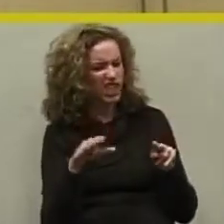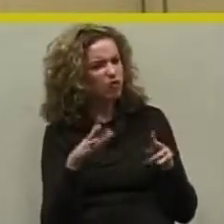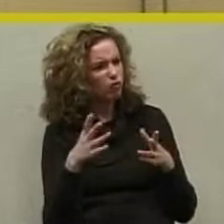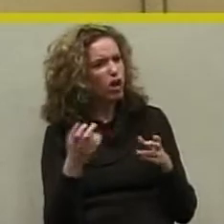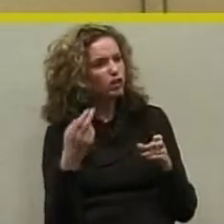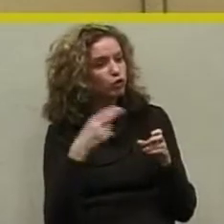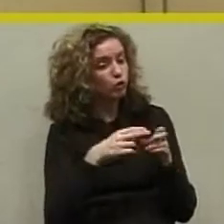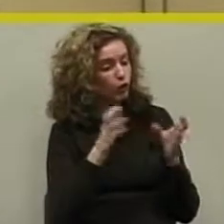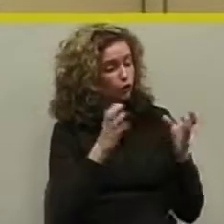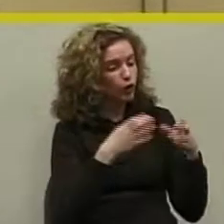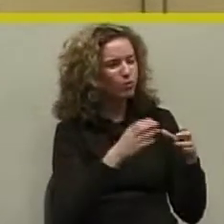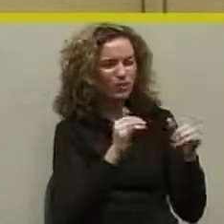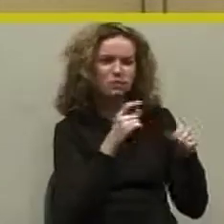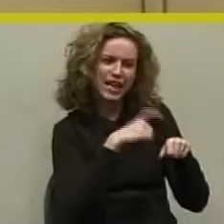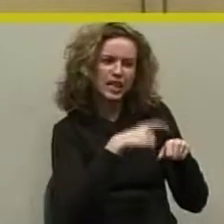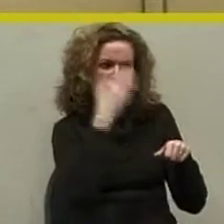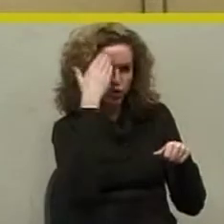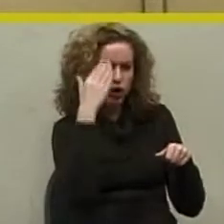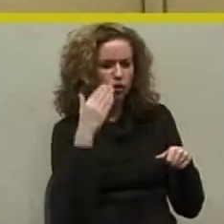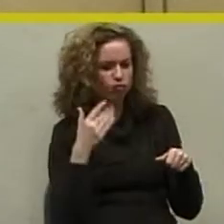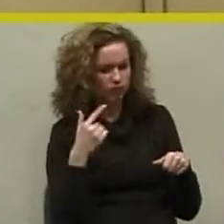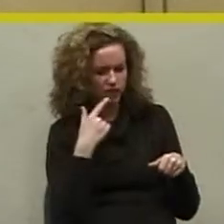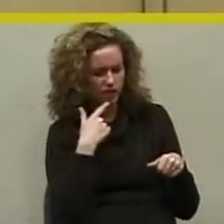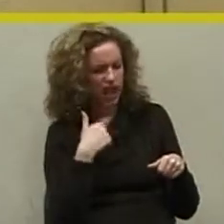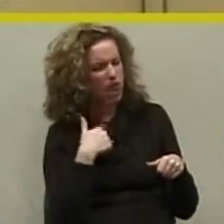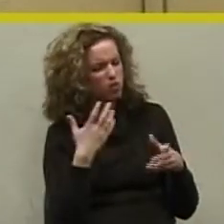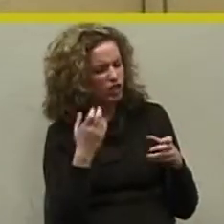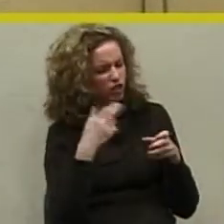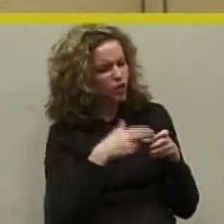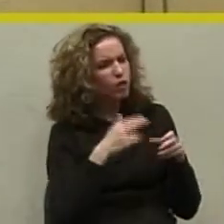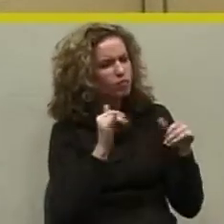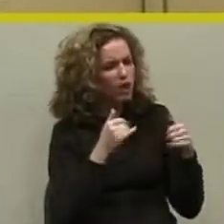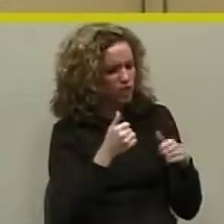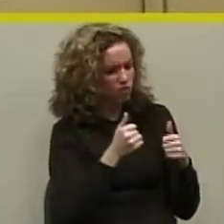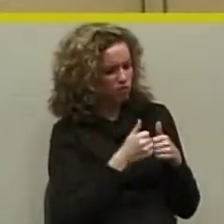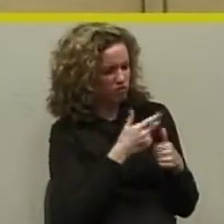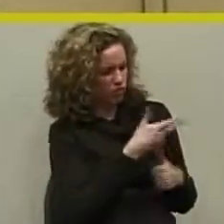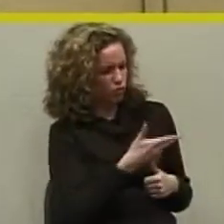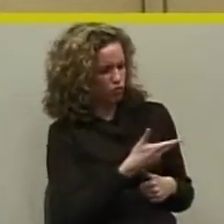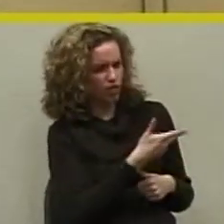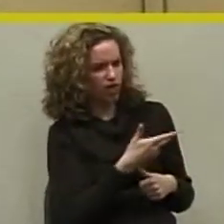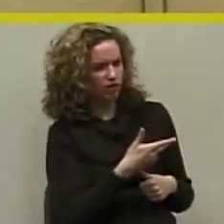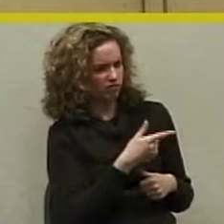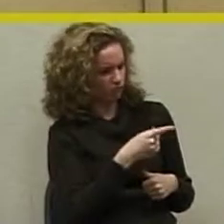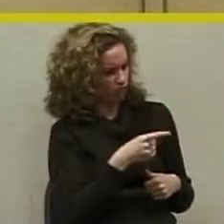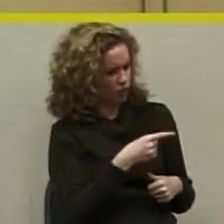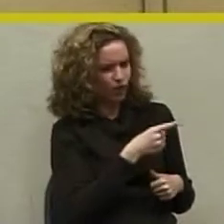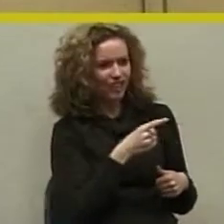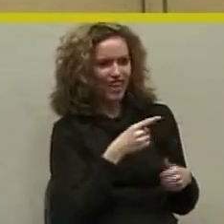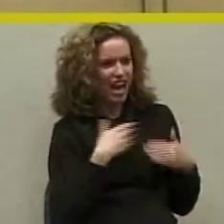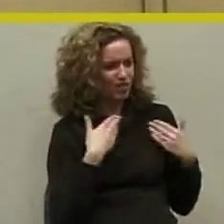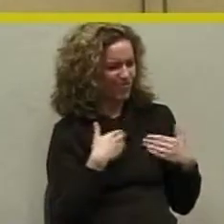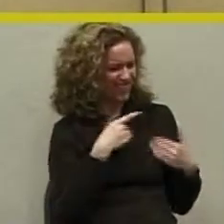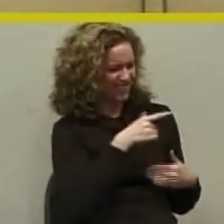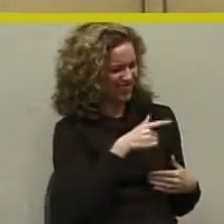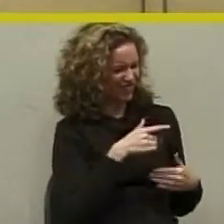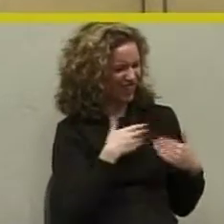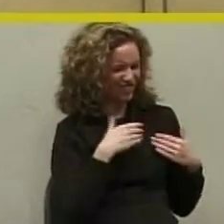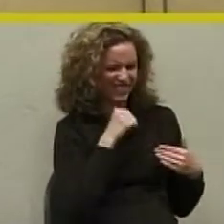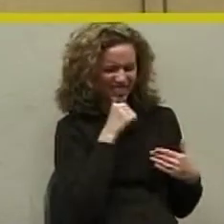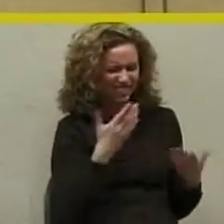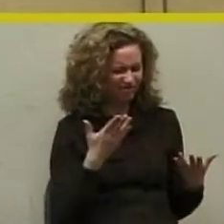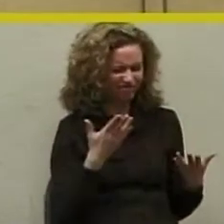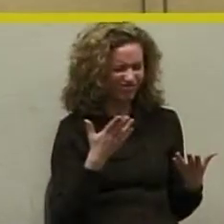playtime. I want to join the three of you. All right? You're happy as clams just playing your own game. You really don't want me to be part of the